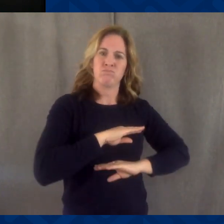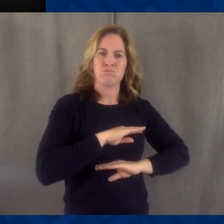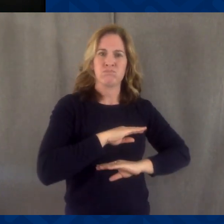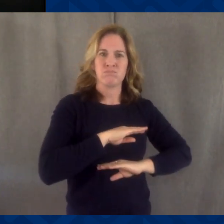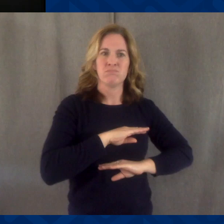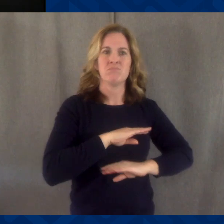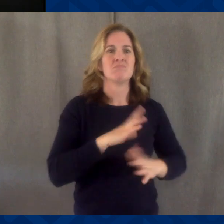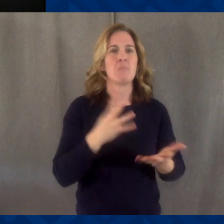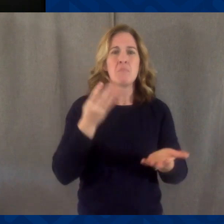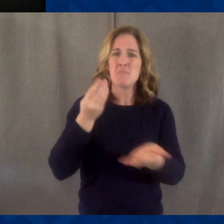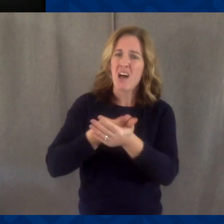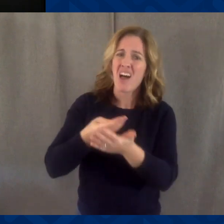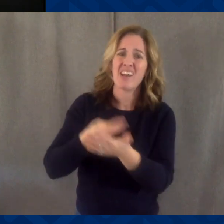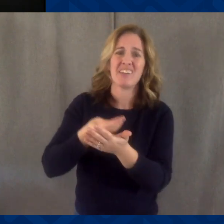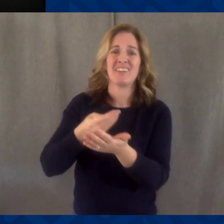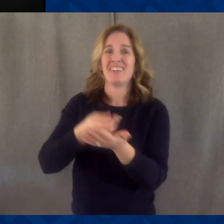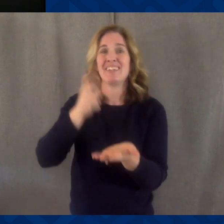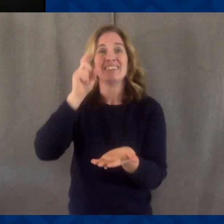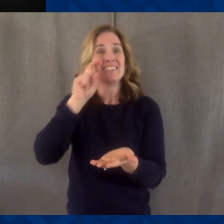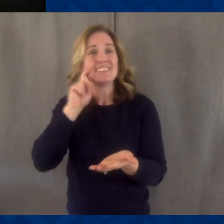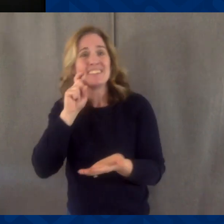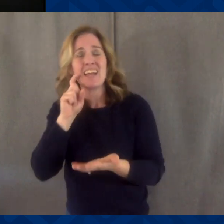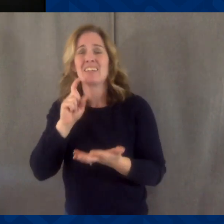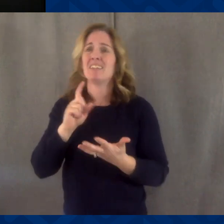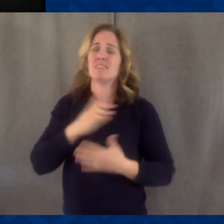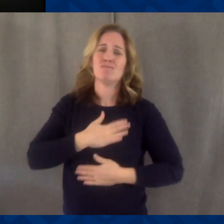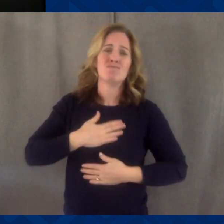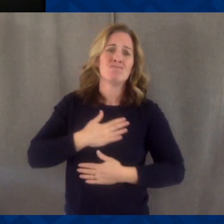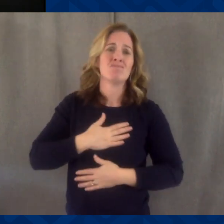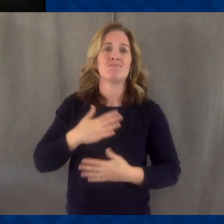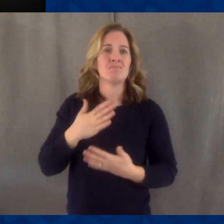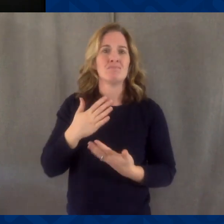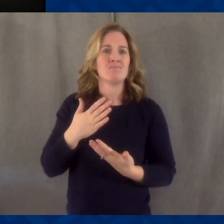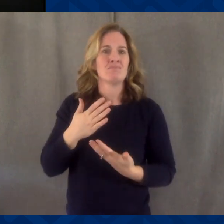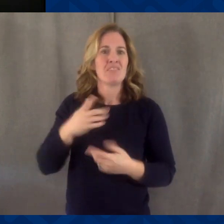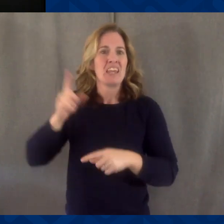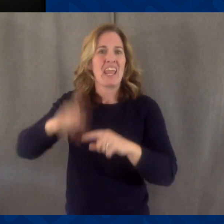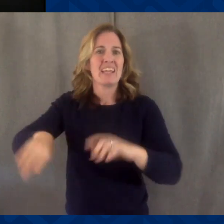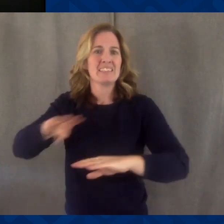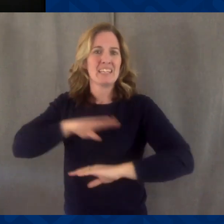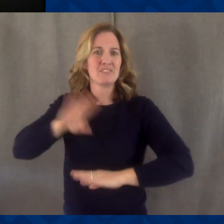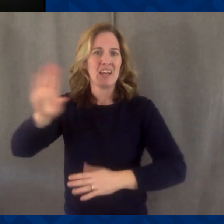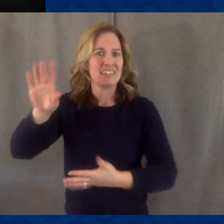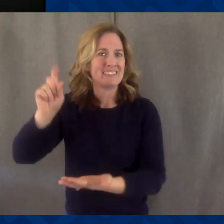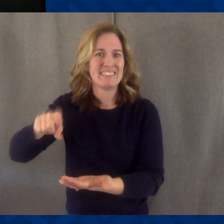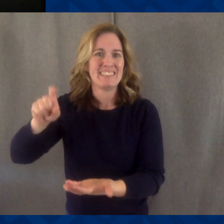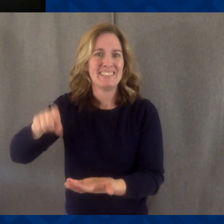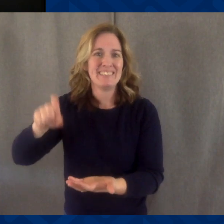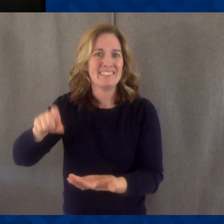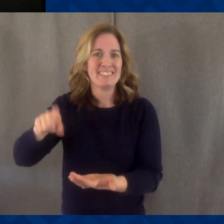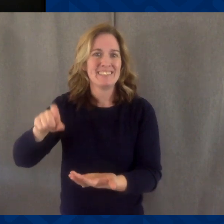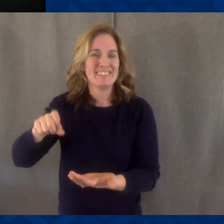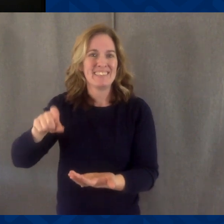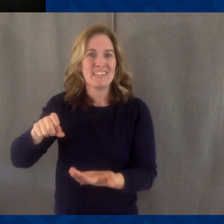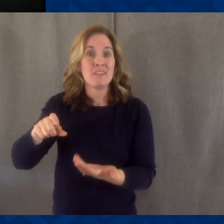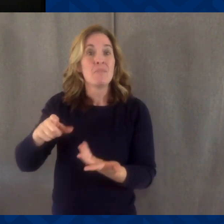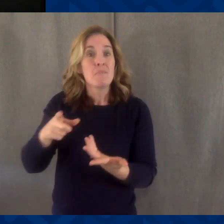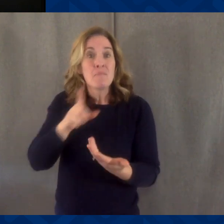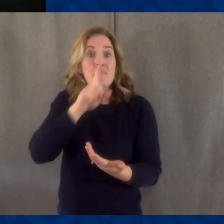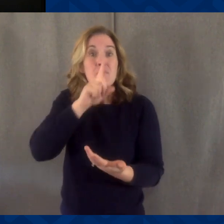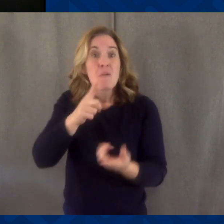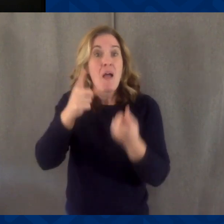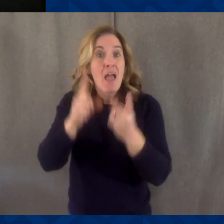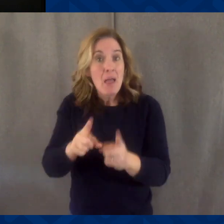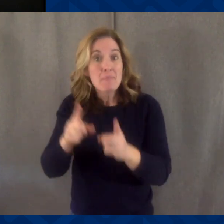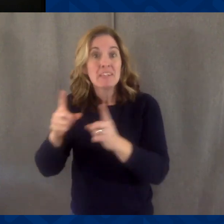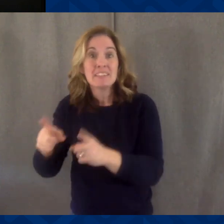of money, no amount of sexual pleasure could actually tap into his greatest need. And ultimately what happens is these